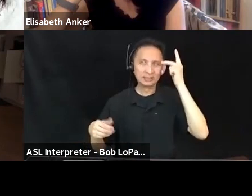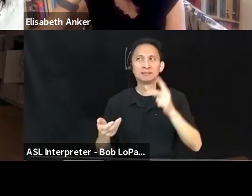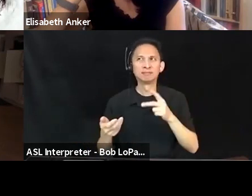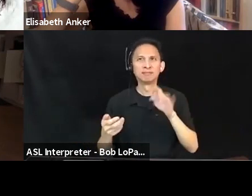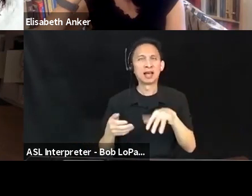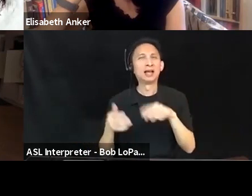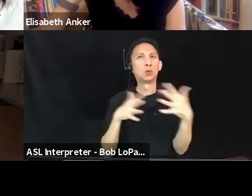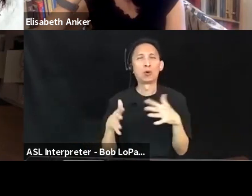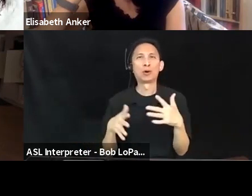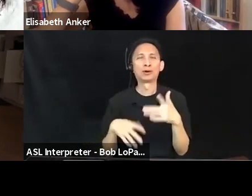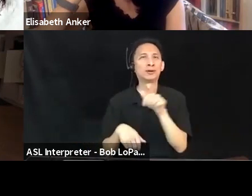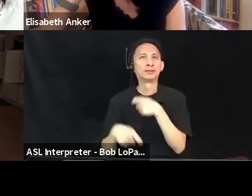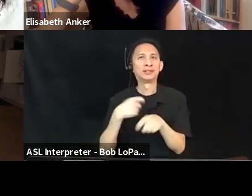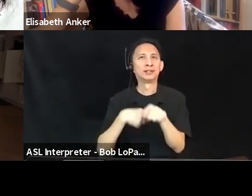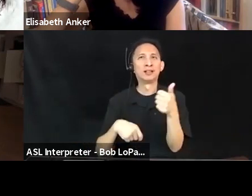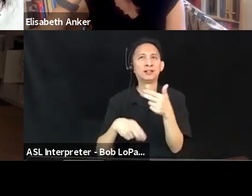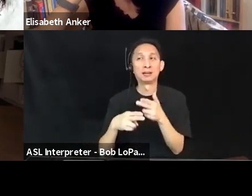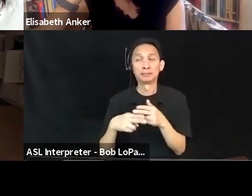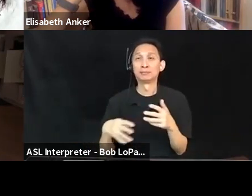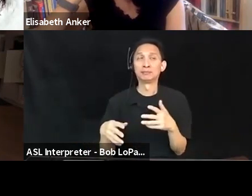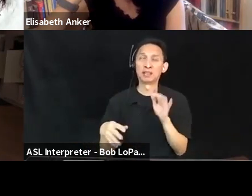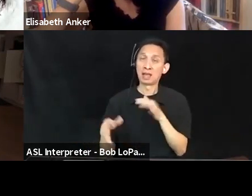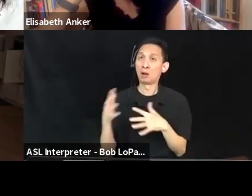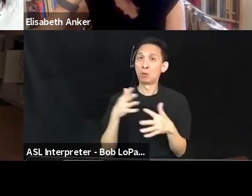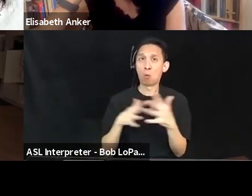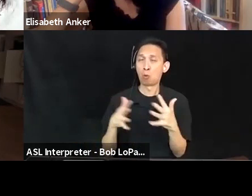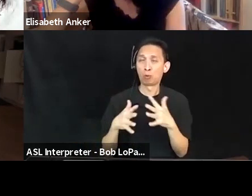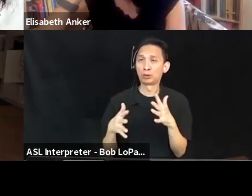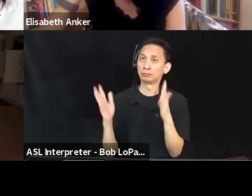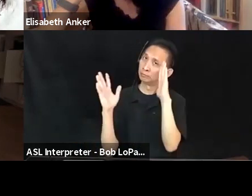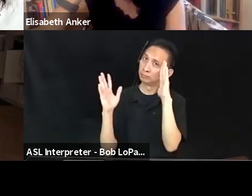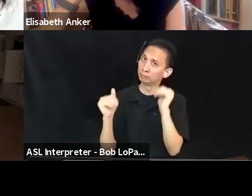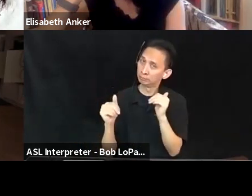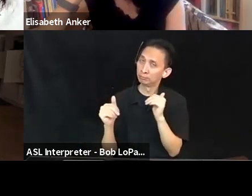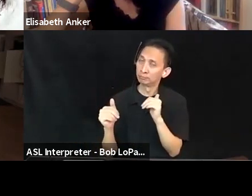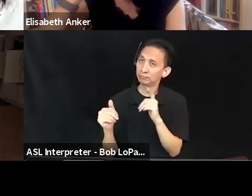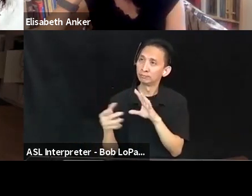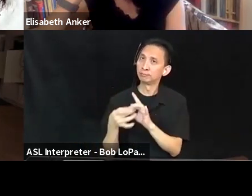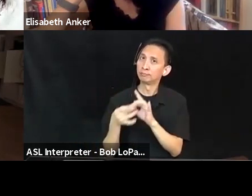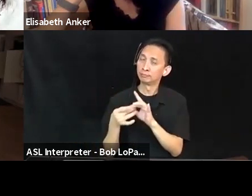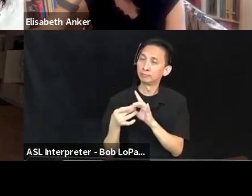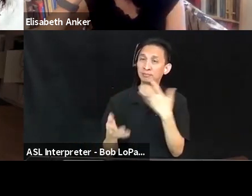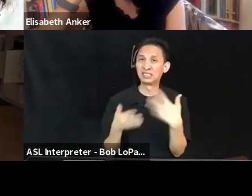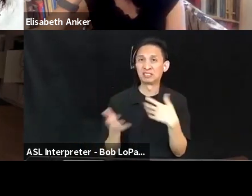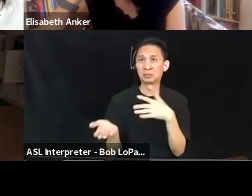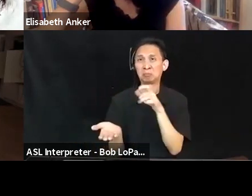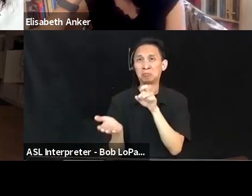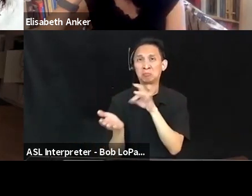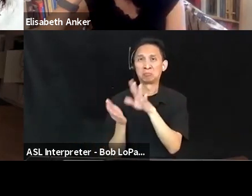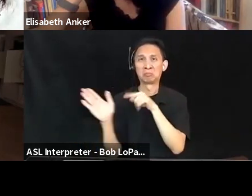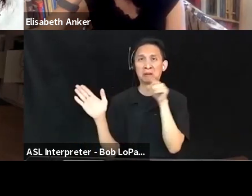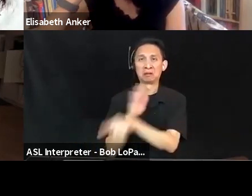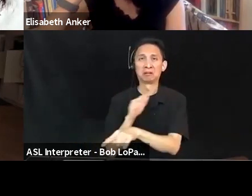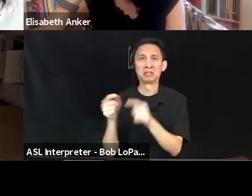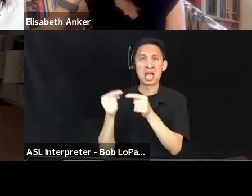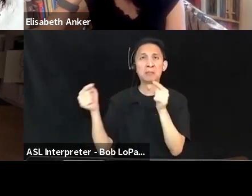case even war anticipates reconciliation, including even the extermination of one's enemies. Note the cynicism in